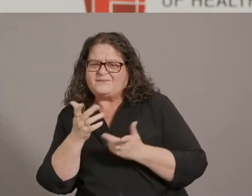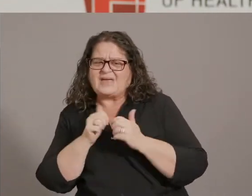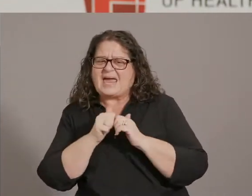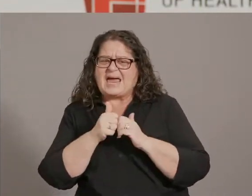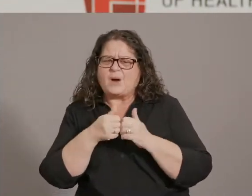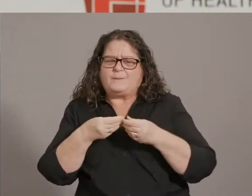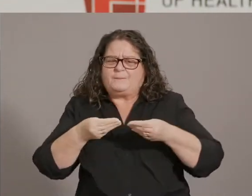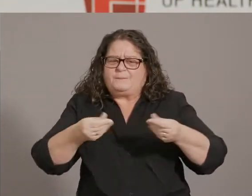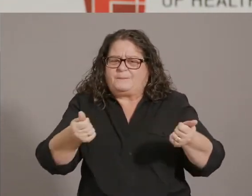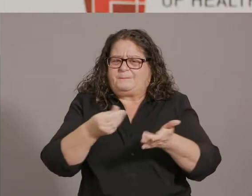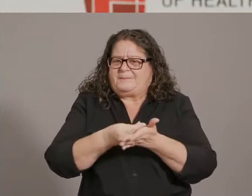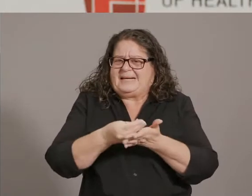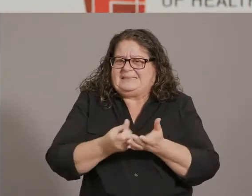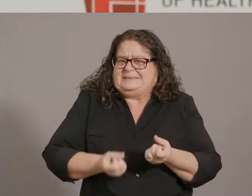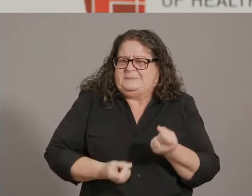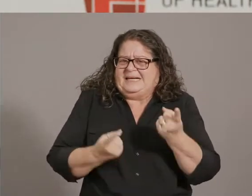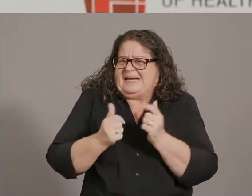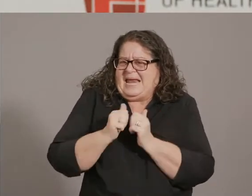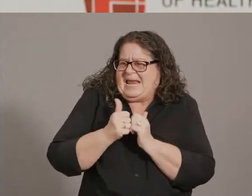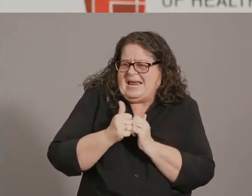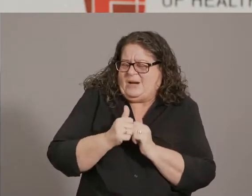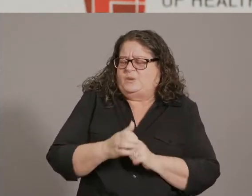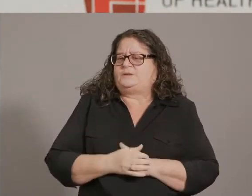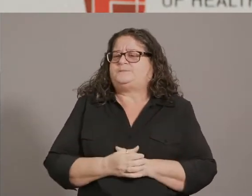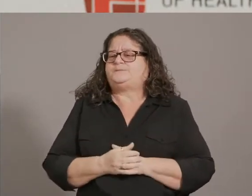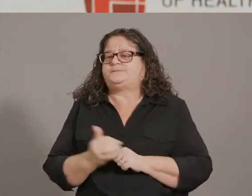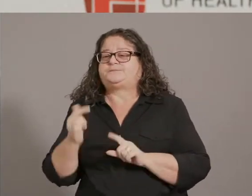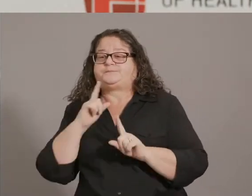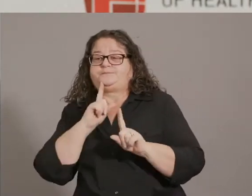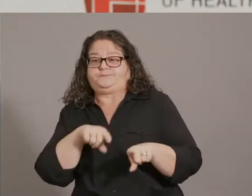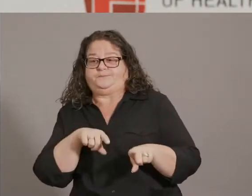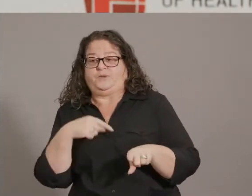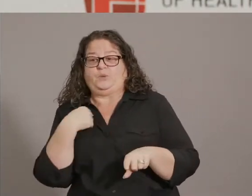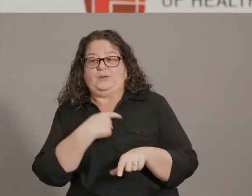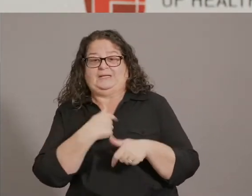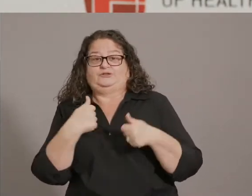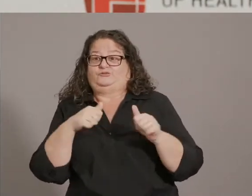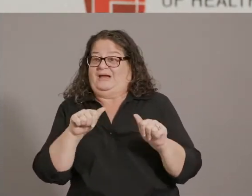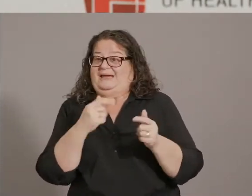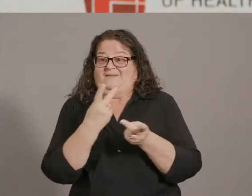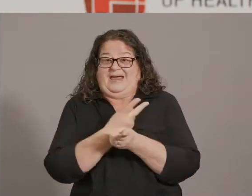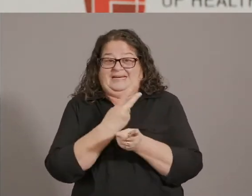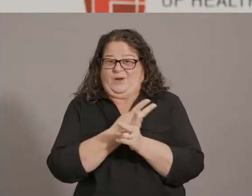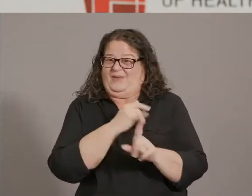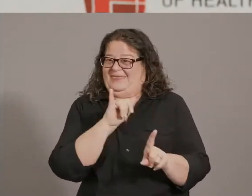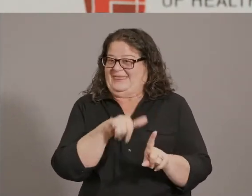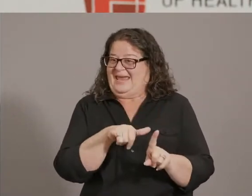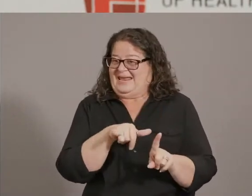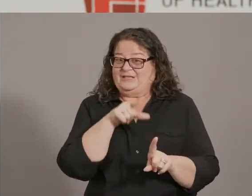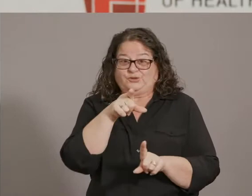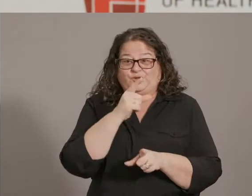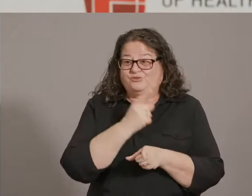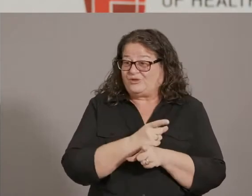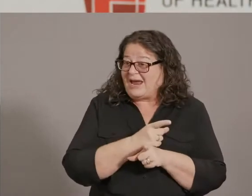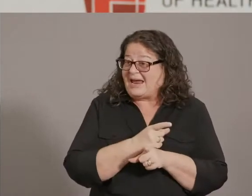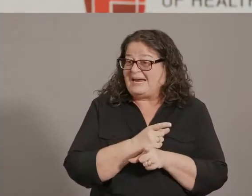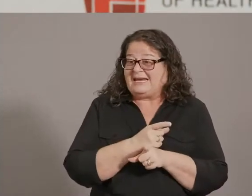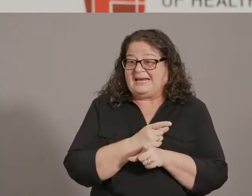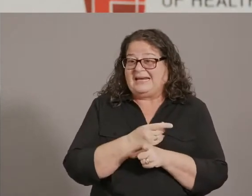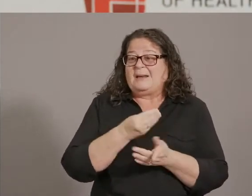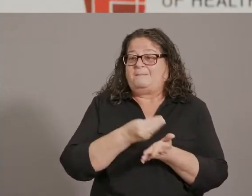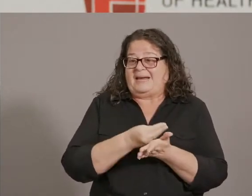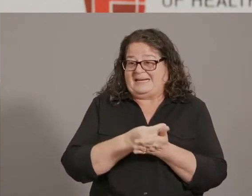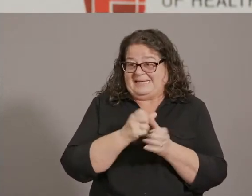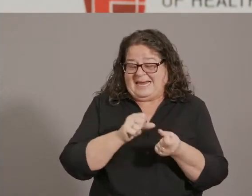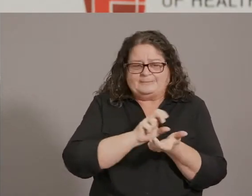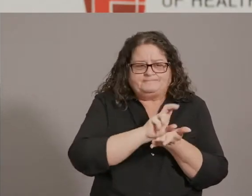Yeah, absolutely. So that's one of the things that we're trying to figure out, but you're exactly right. That can go to a number of different